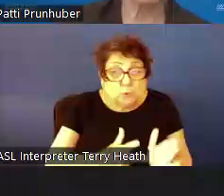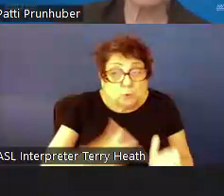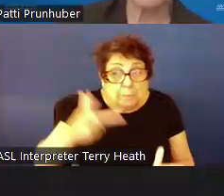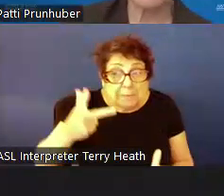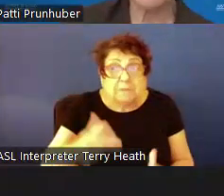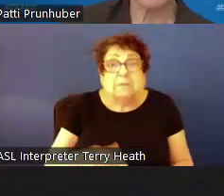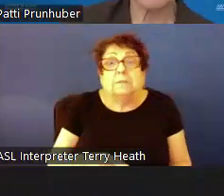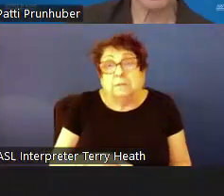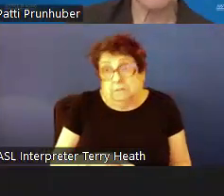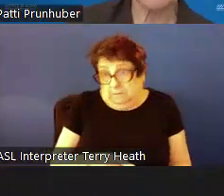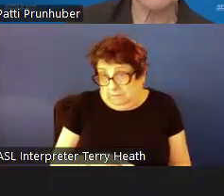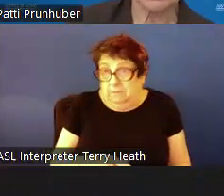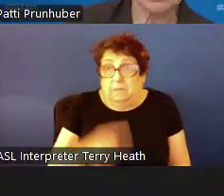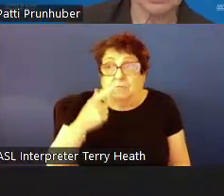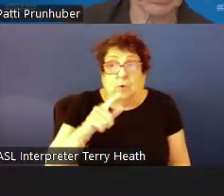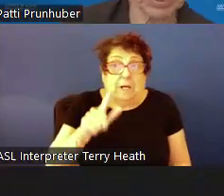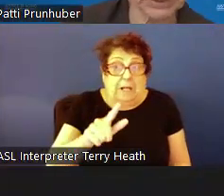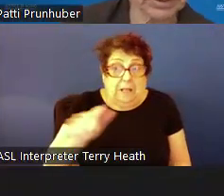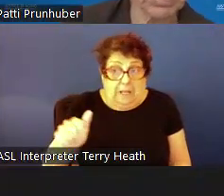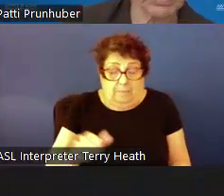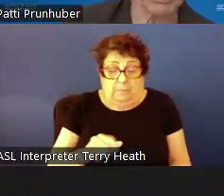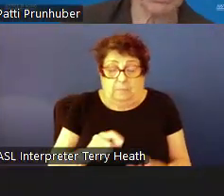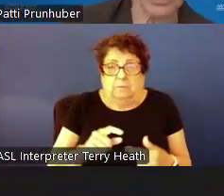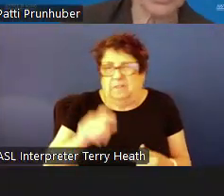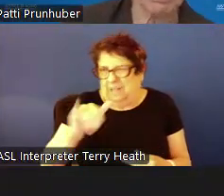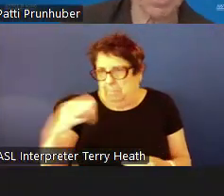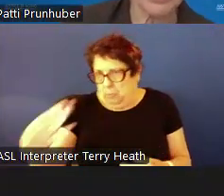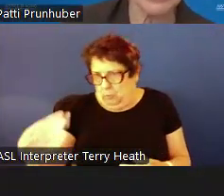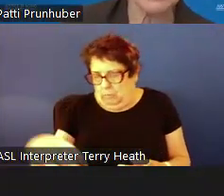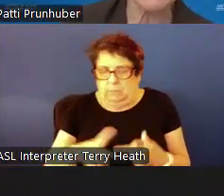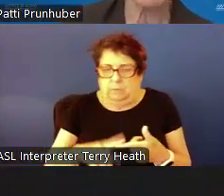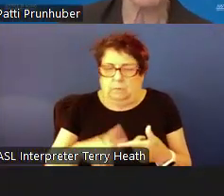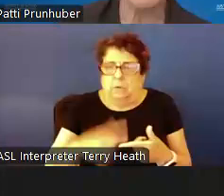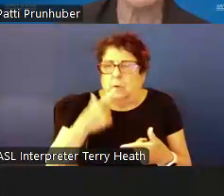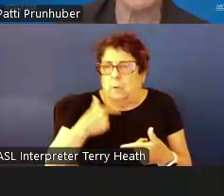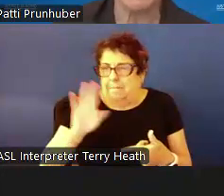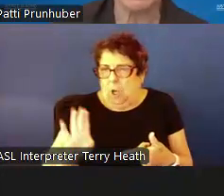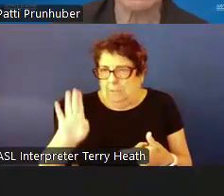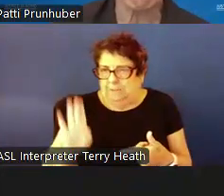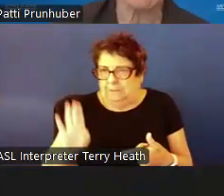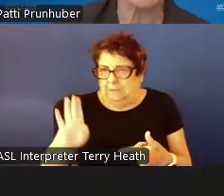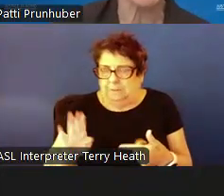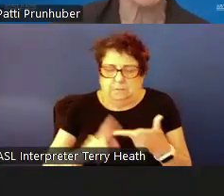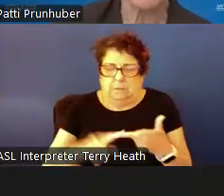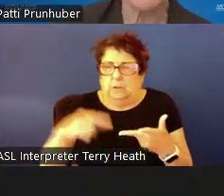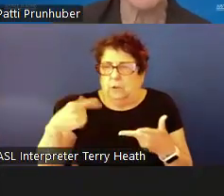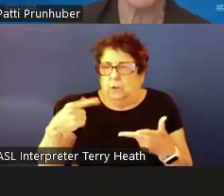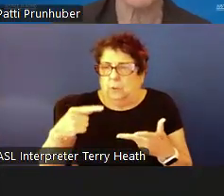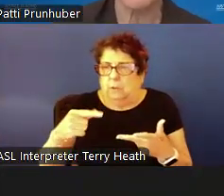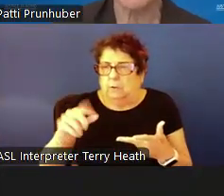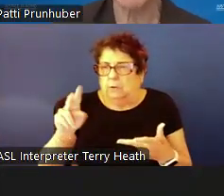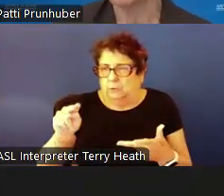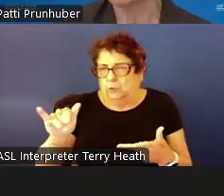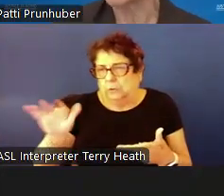these are for three cities. Los Angeles is in blue, red is Boston, green is New York City, but the trend